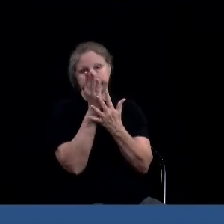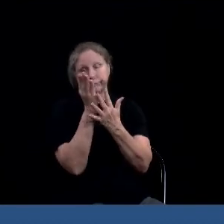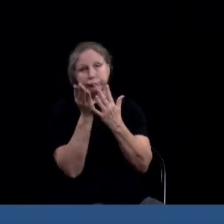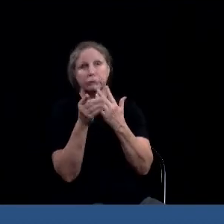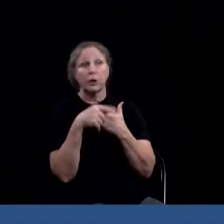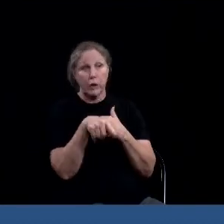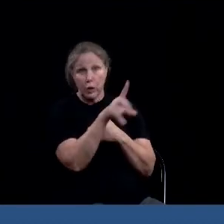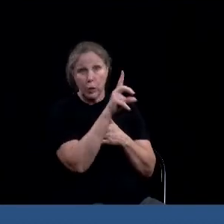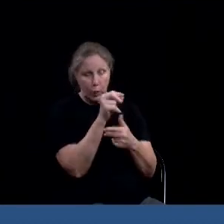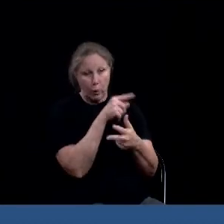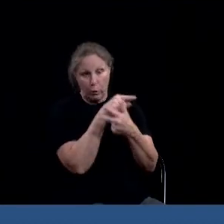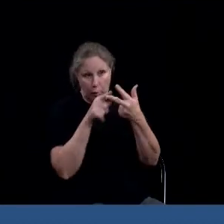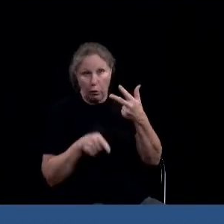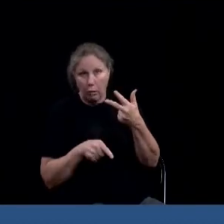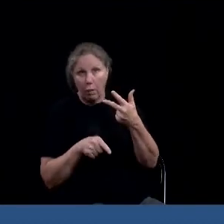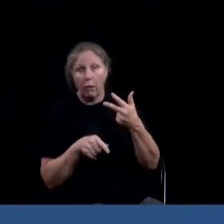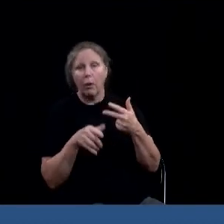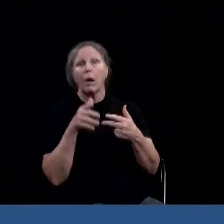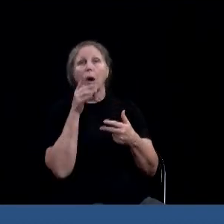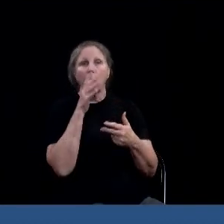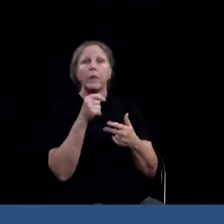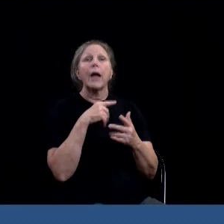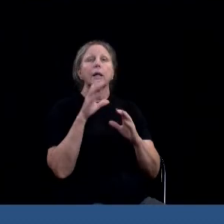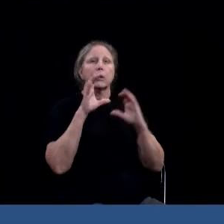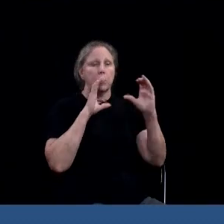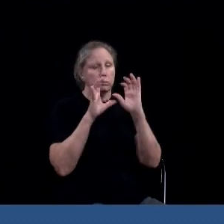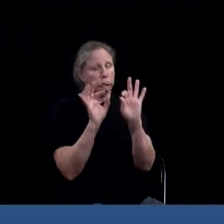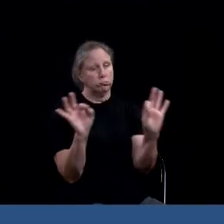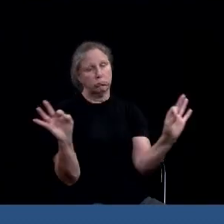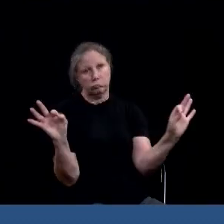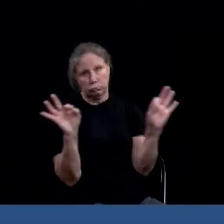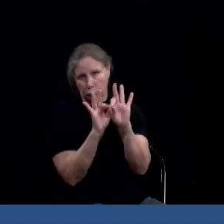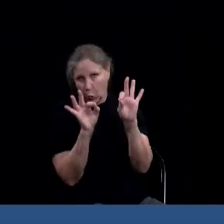is key. And how is it, you have to break it down to the,